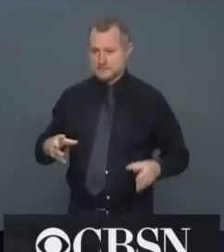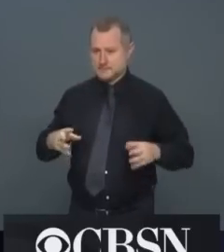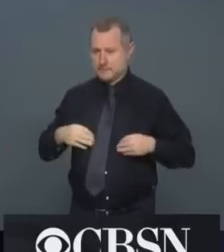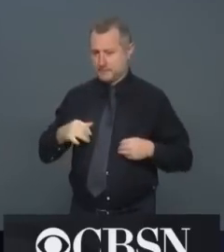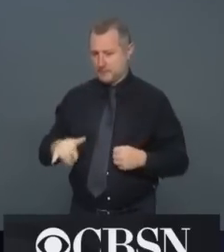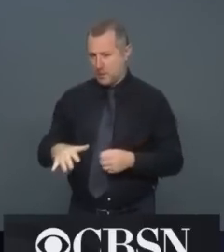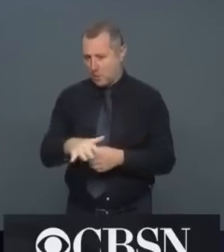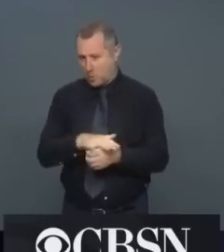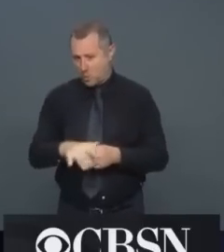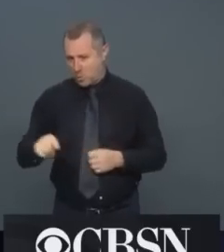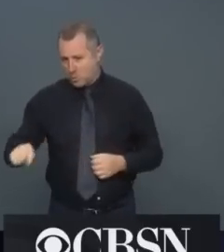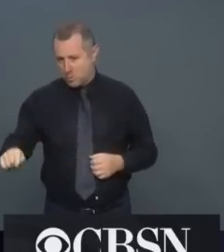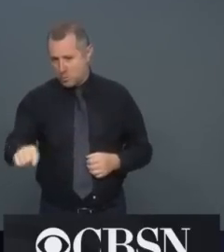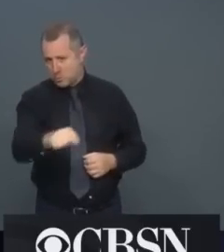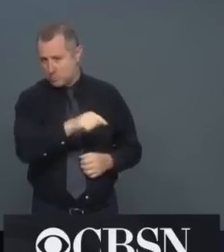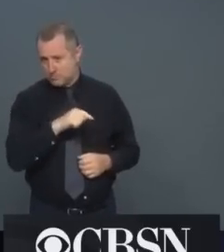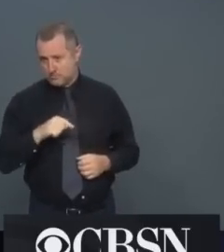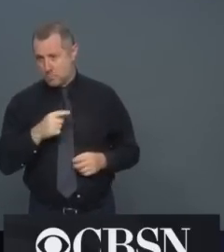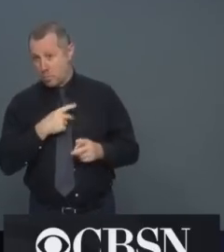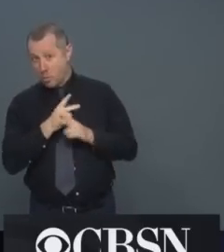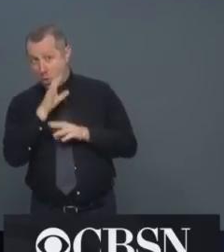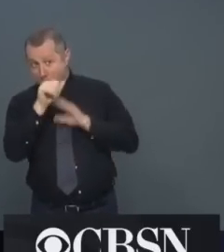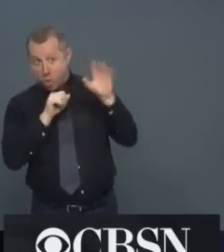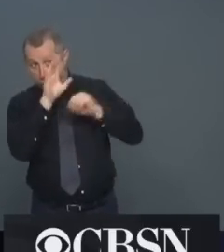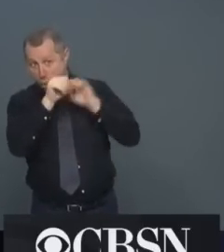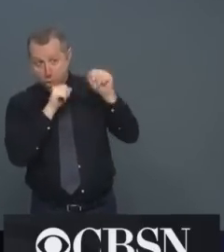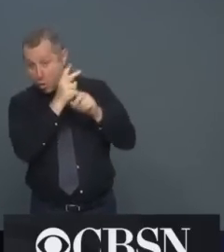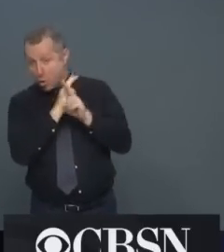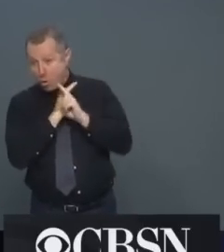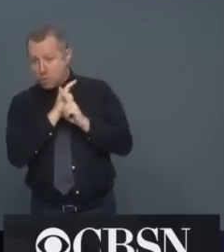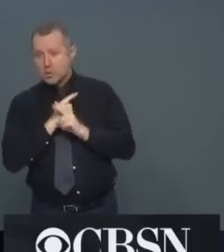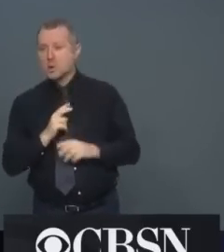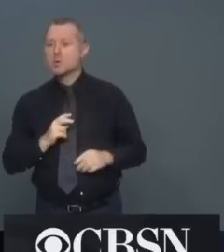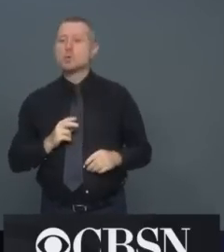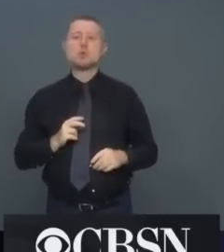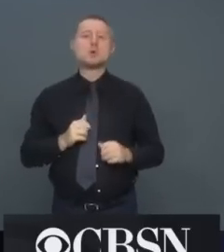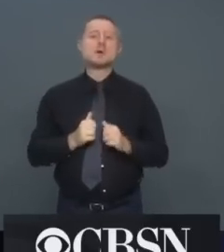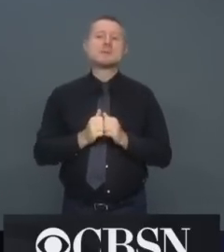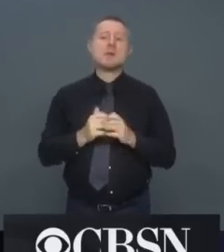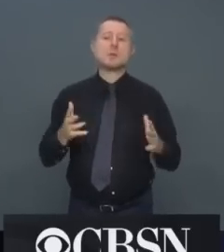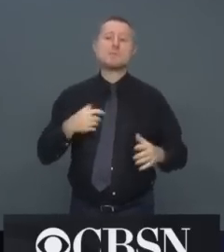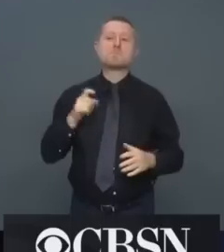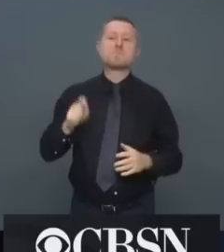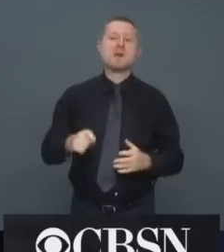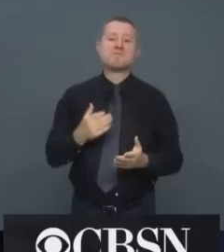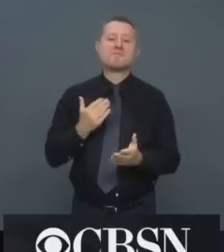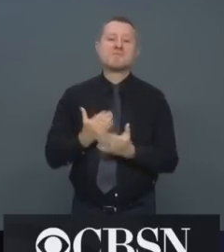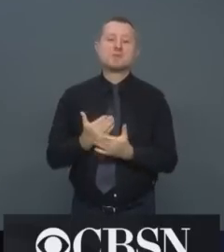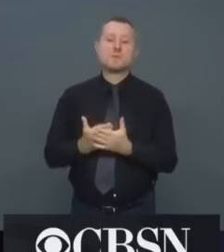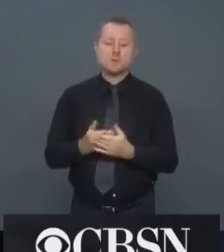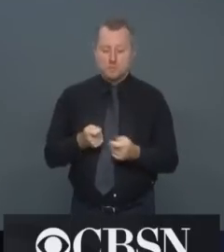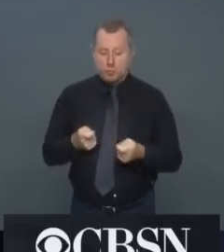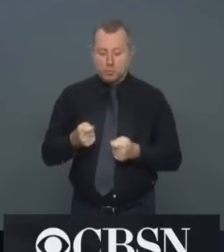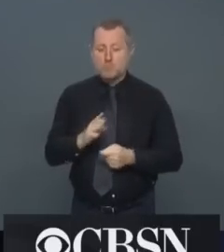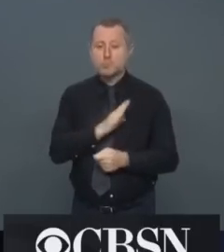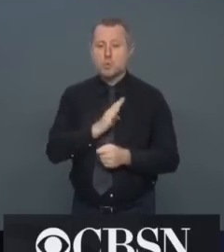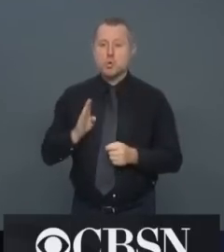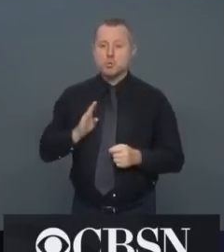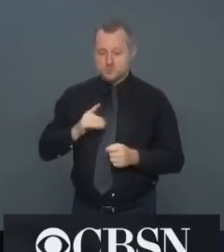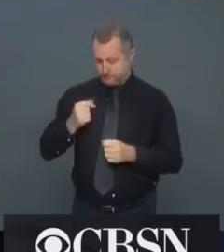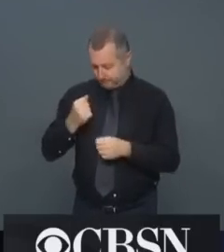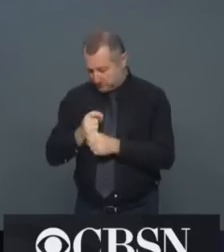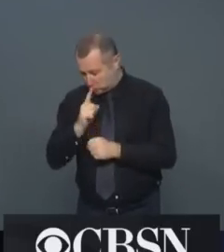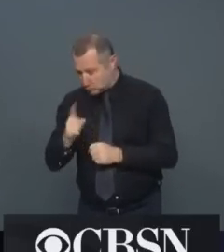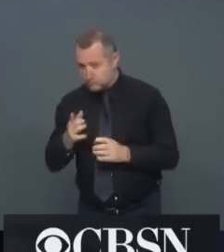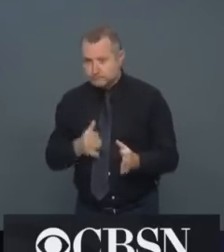without a financial control board in place. That I can tell you. New York City or Buffalo or Nassau,